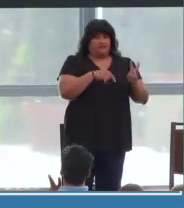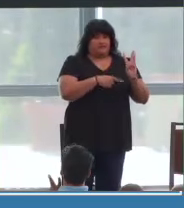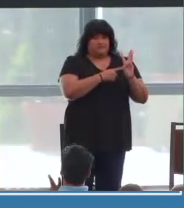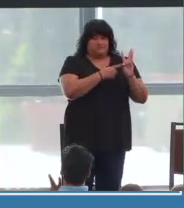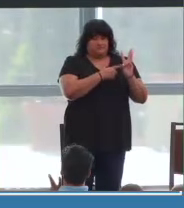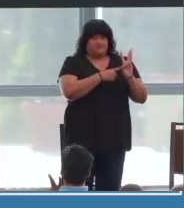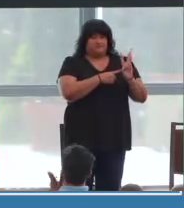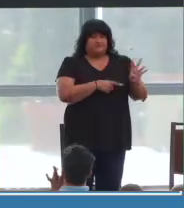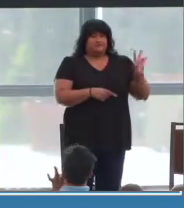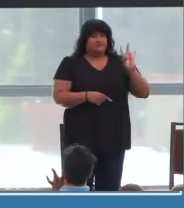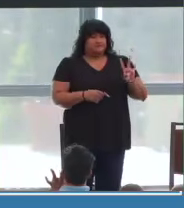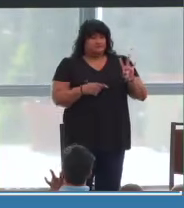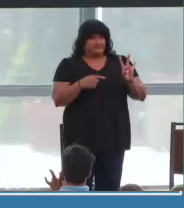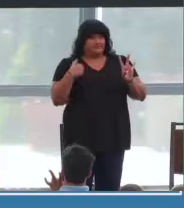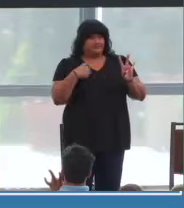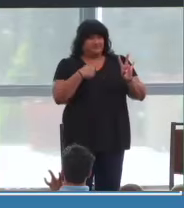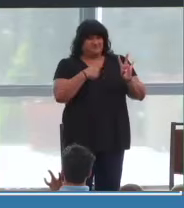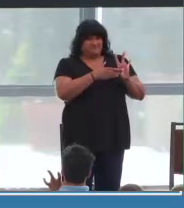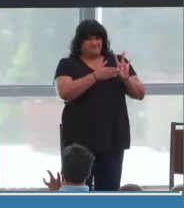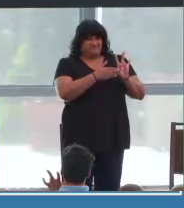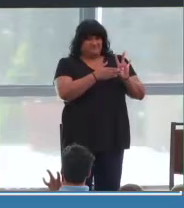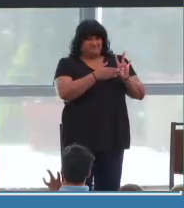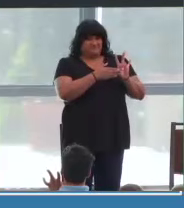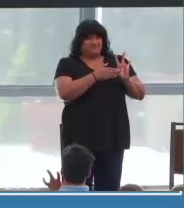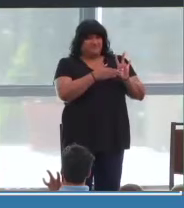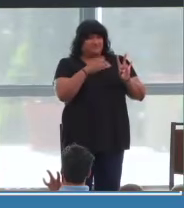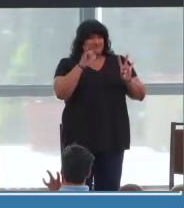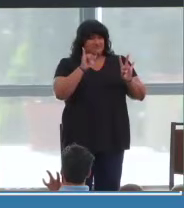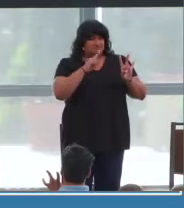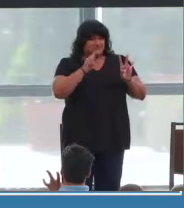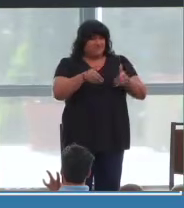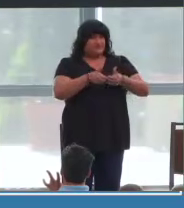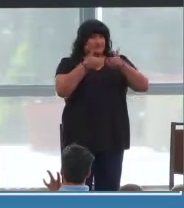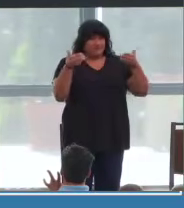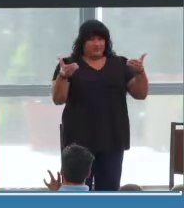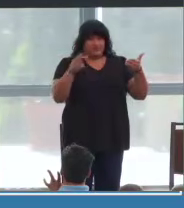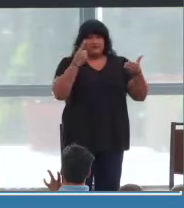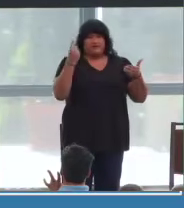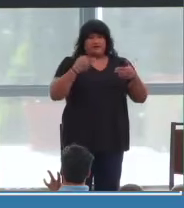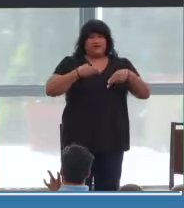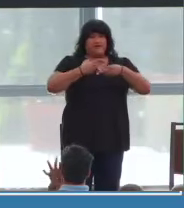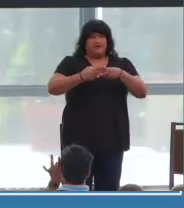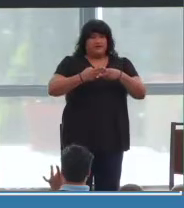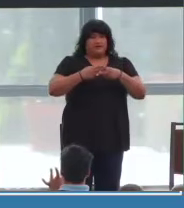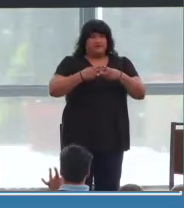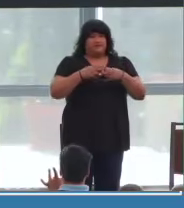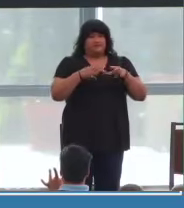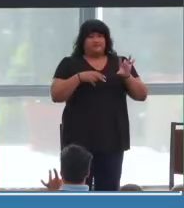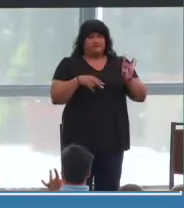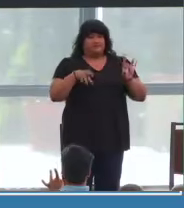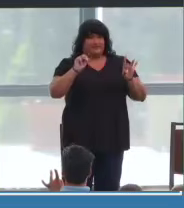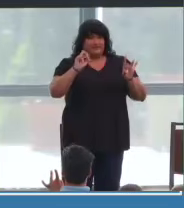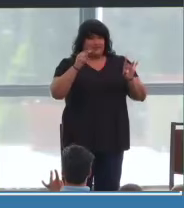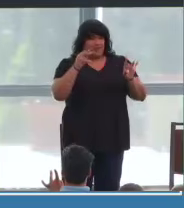tolerance. We have innate and adaptive immunity issues that are separate, and something called netosis, which we're going to